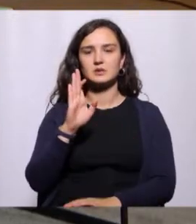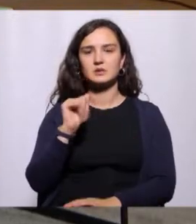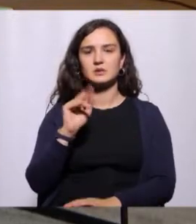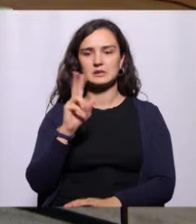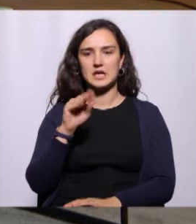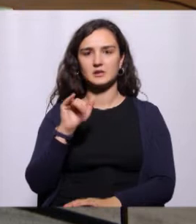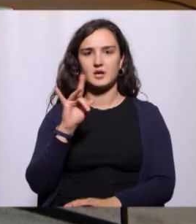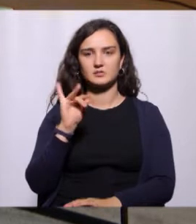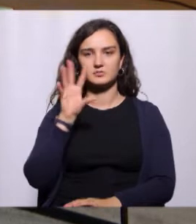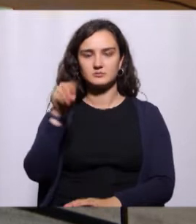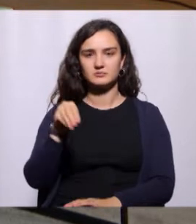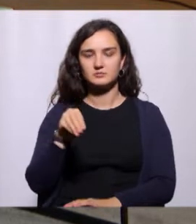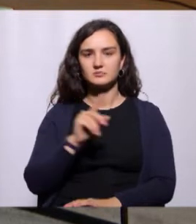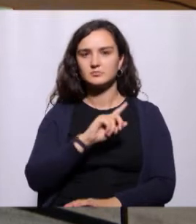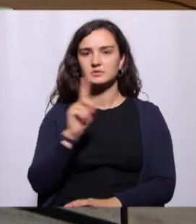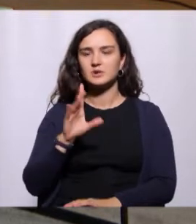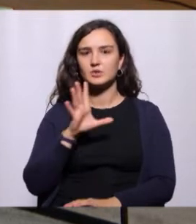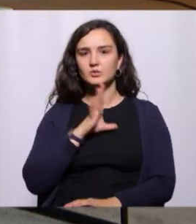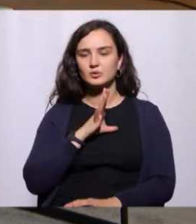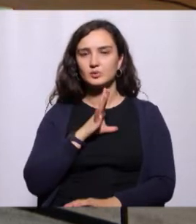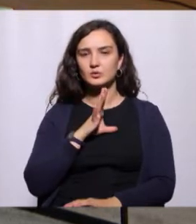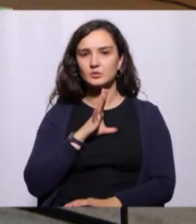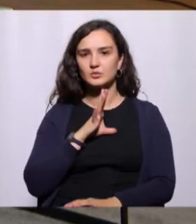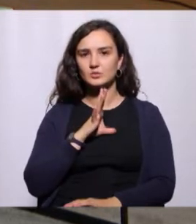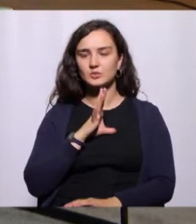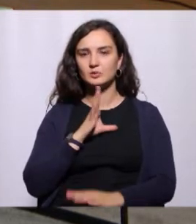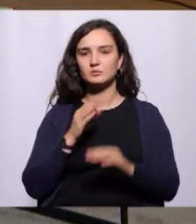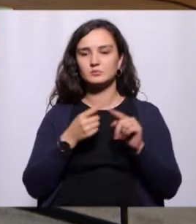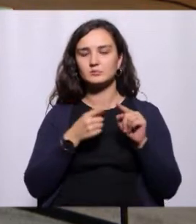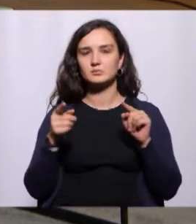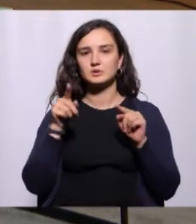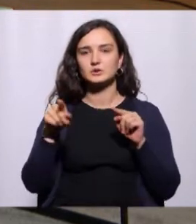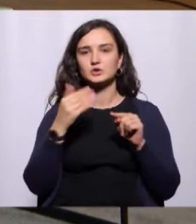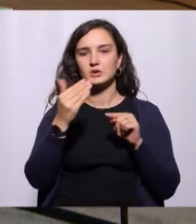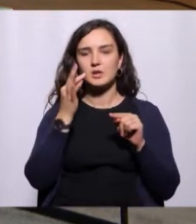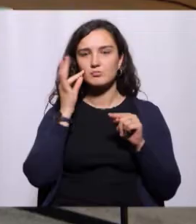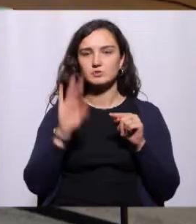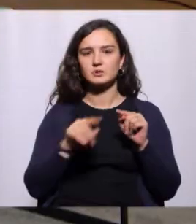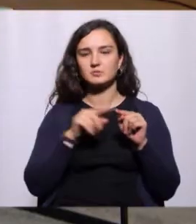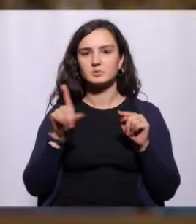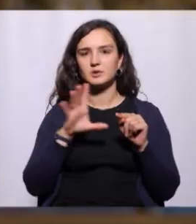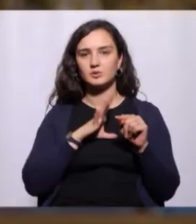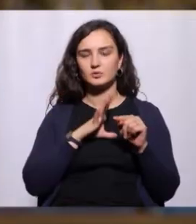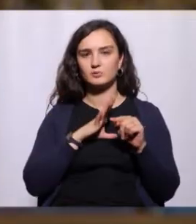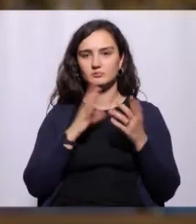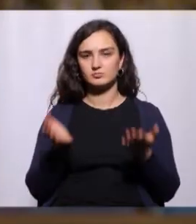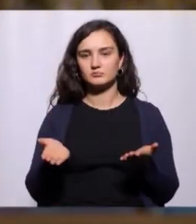was the longest layover in your experience? Well, Miss Sophie, I once had